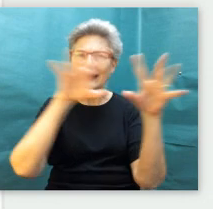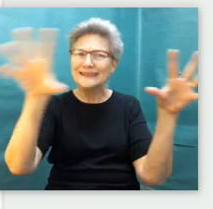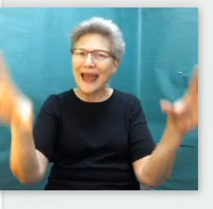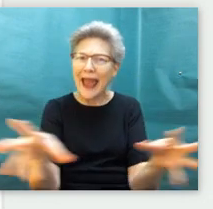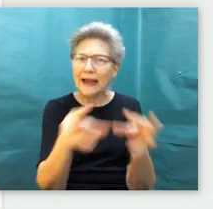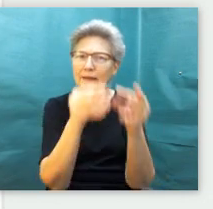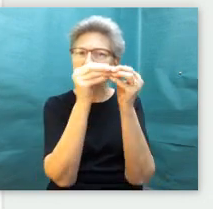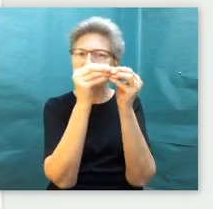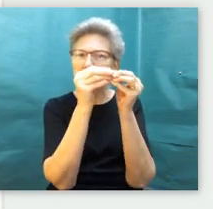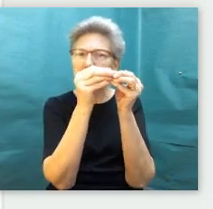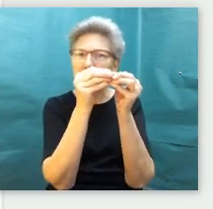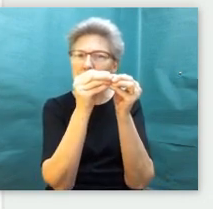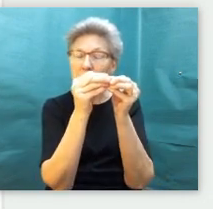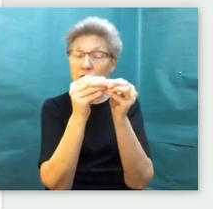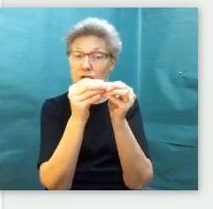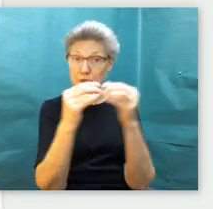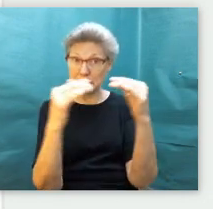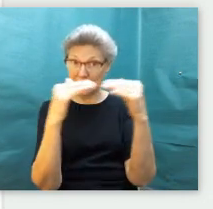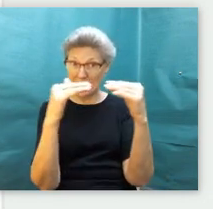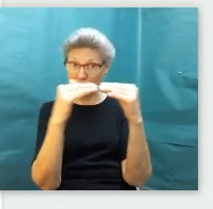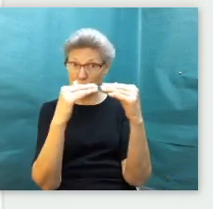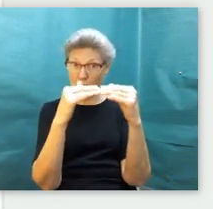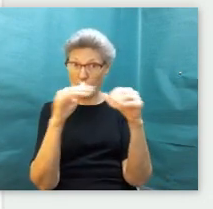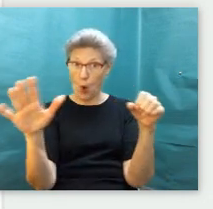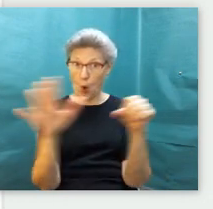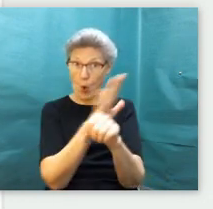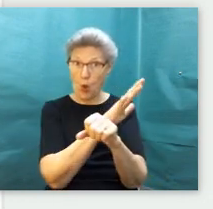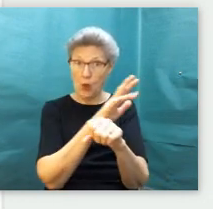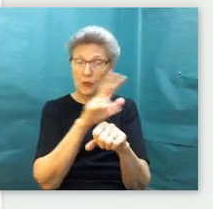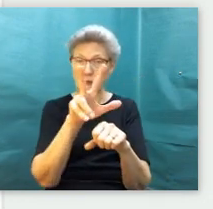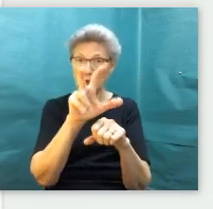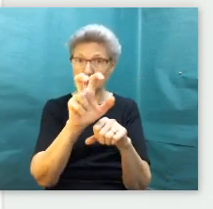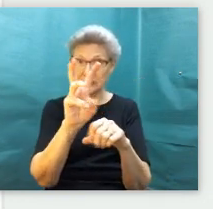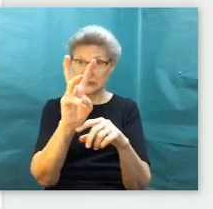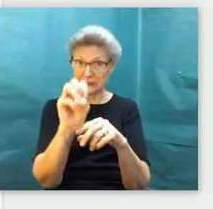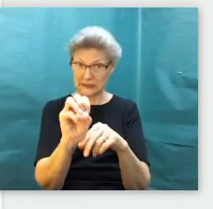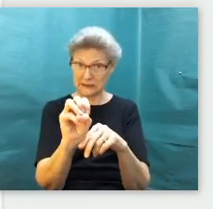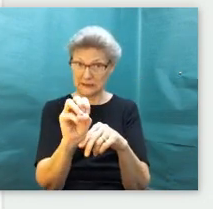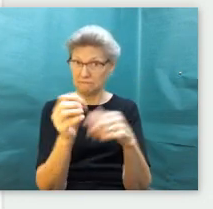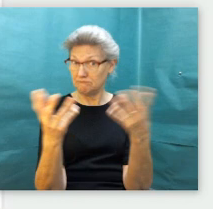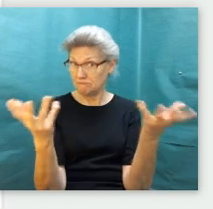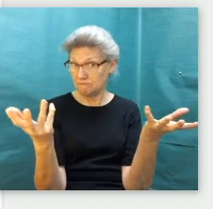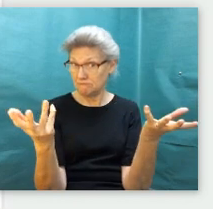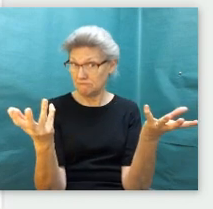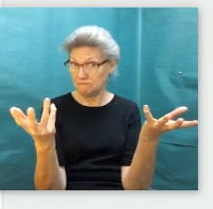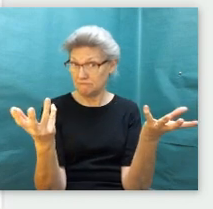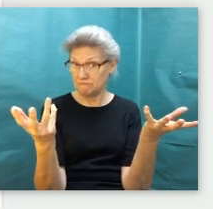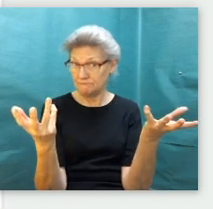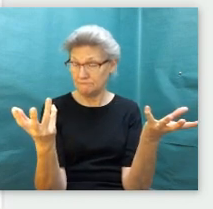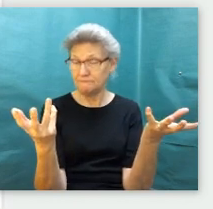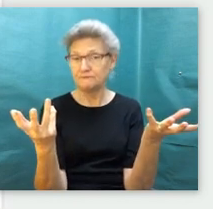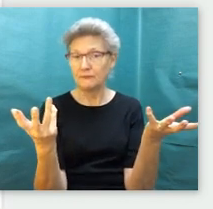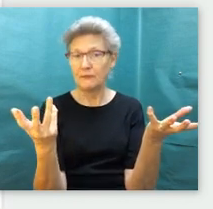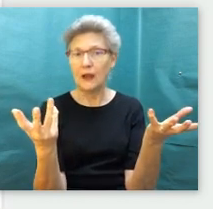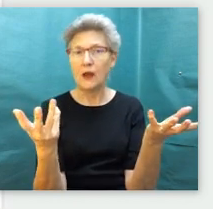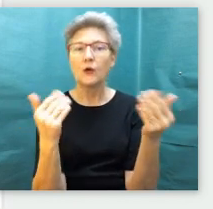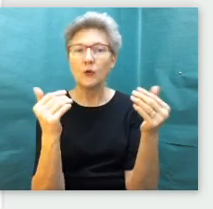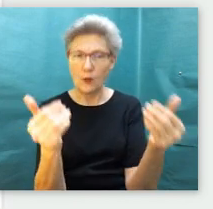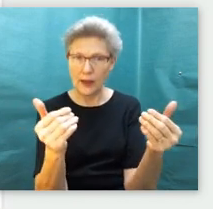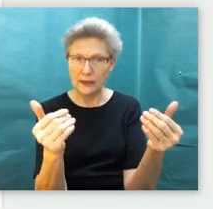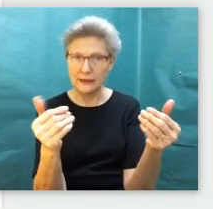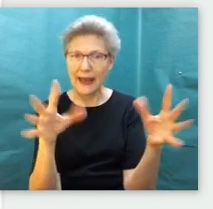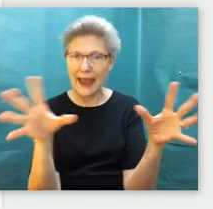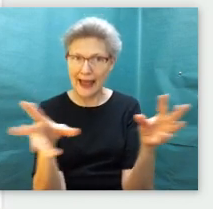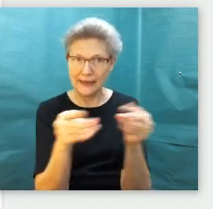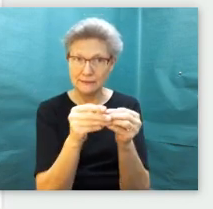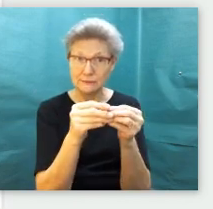we add them together, do we get our whole of 360 degrees? All right, take a second,